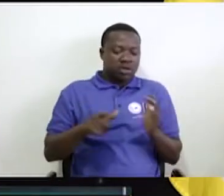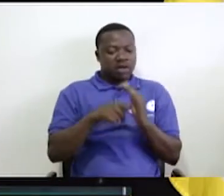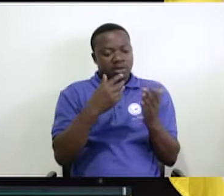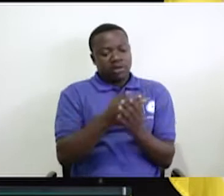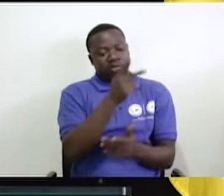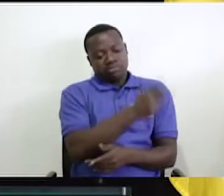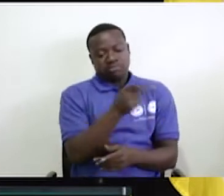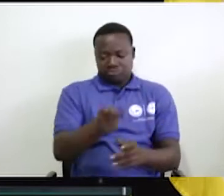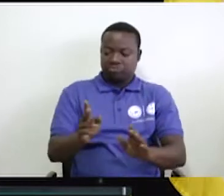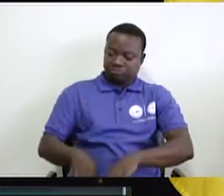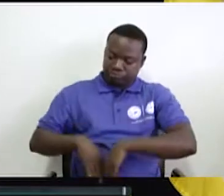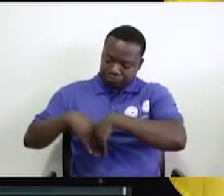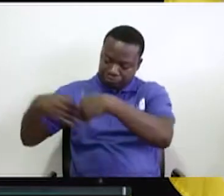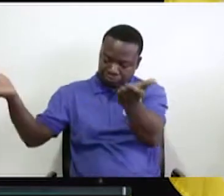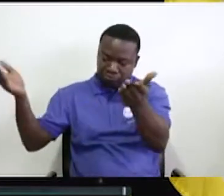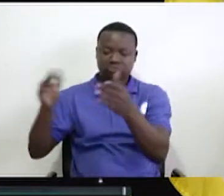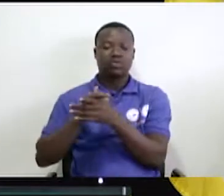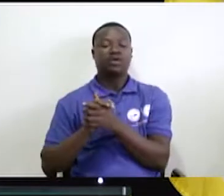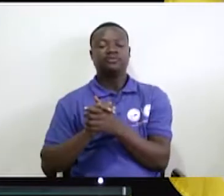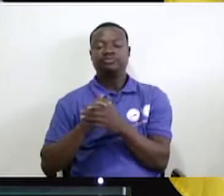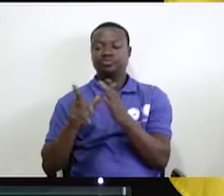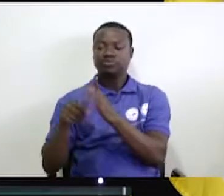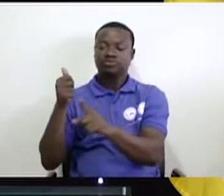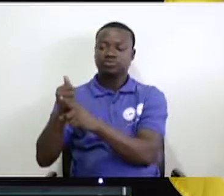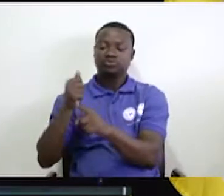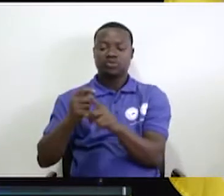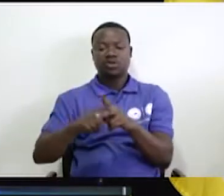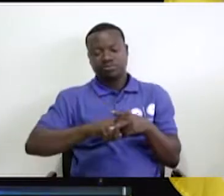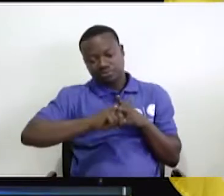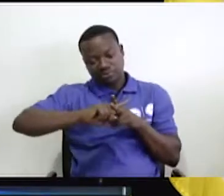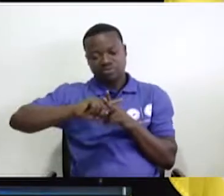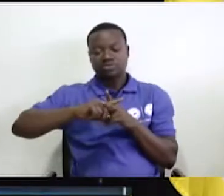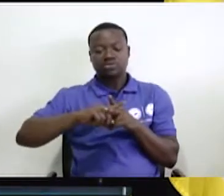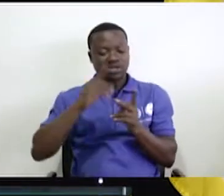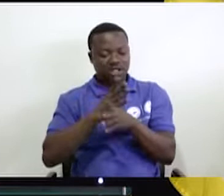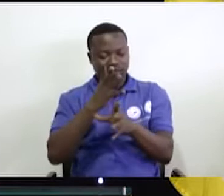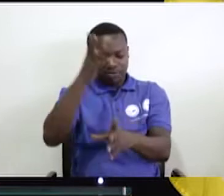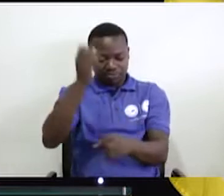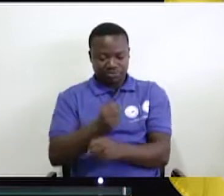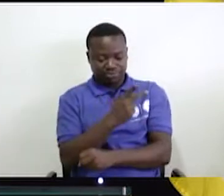He went out, led a righteous life. Now,